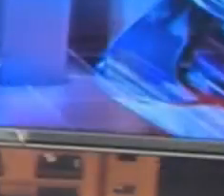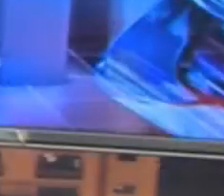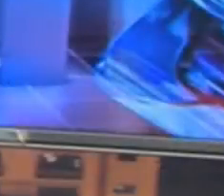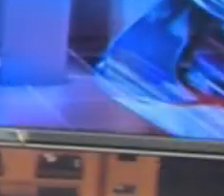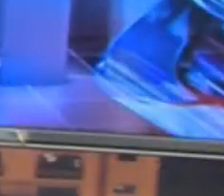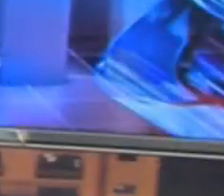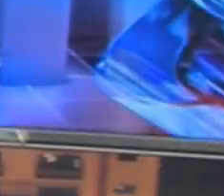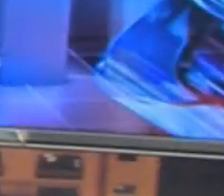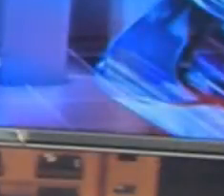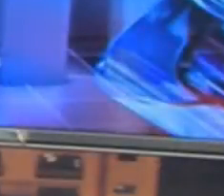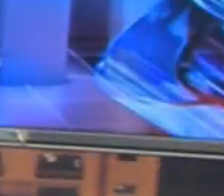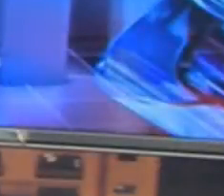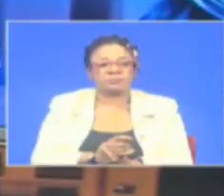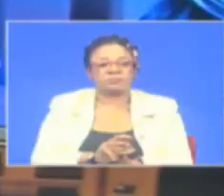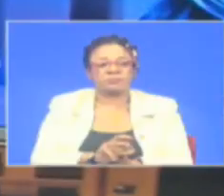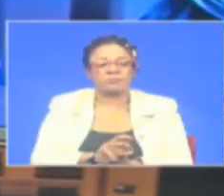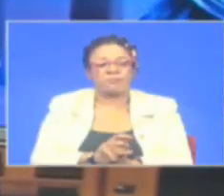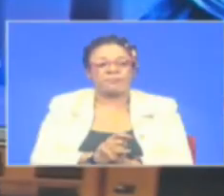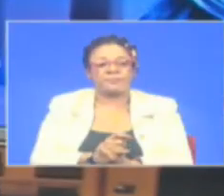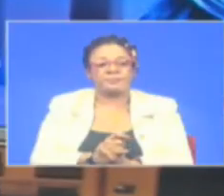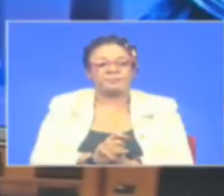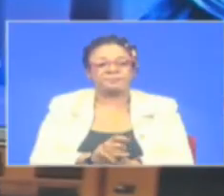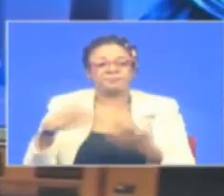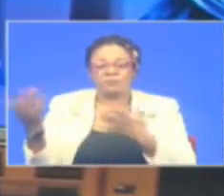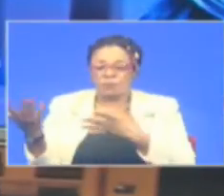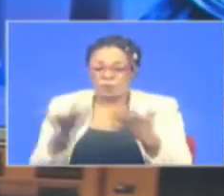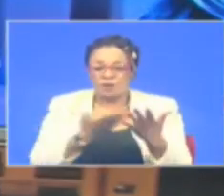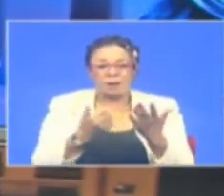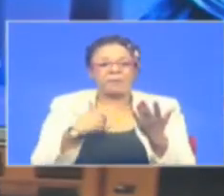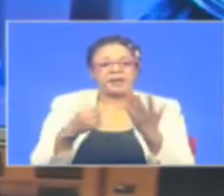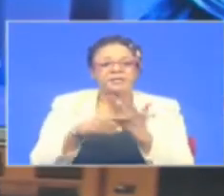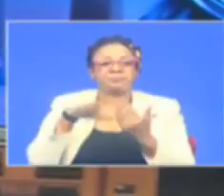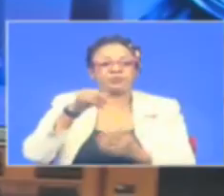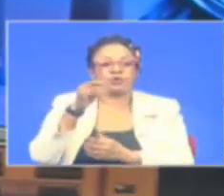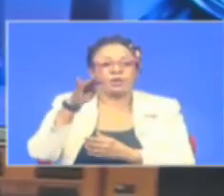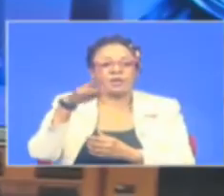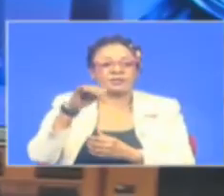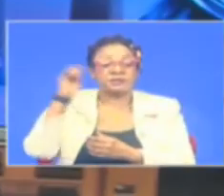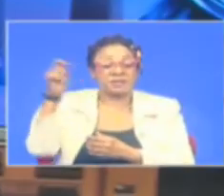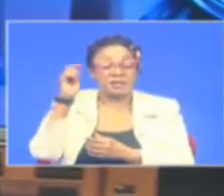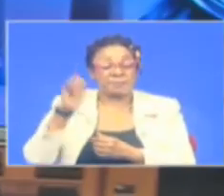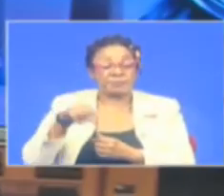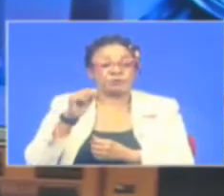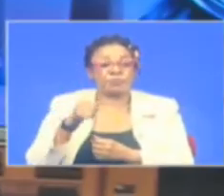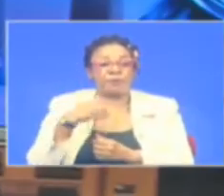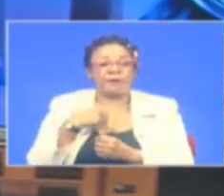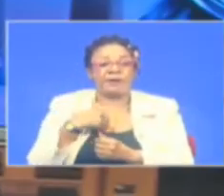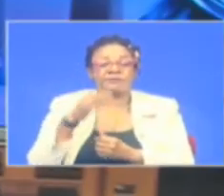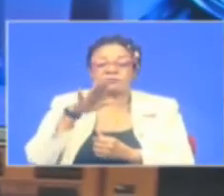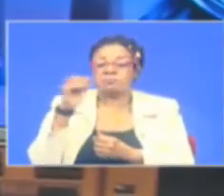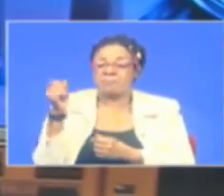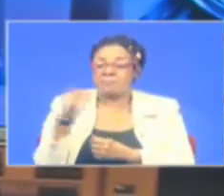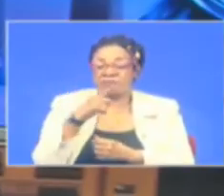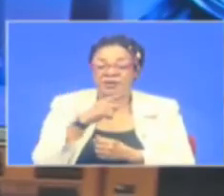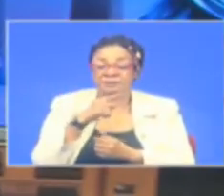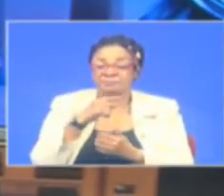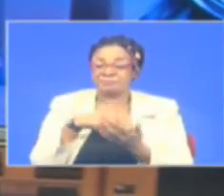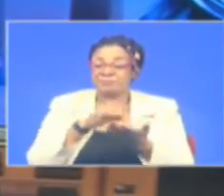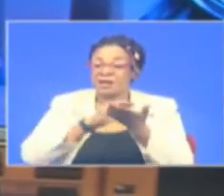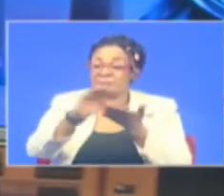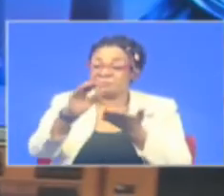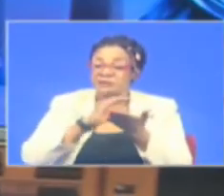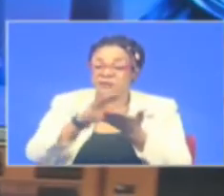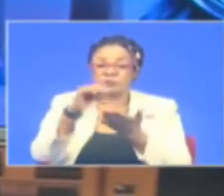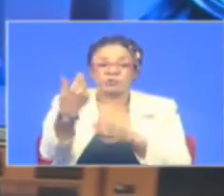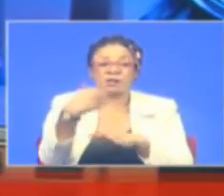It is time to get down to business. Welcome, I am Julian Amboko. Kenyans could soon have to part with more in their monthly statutory remittances to the